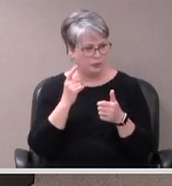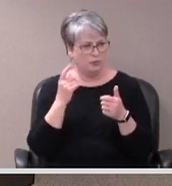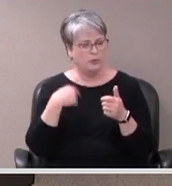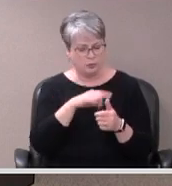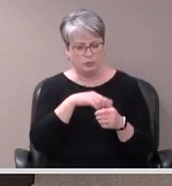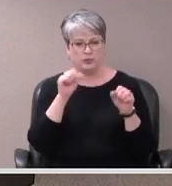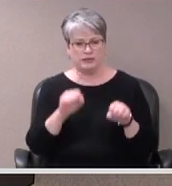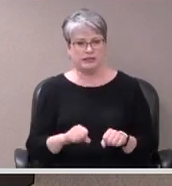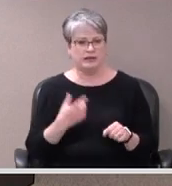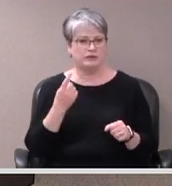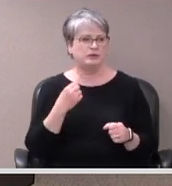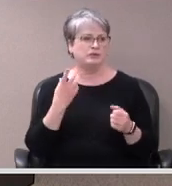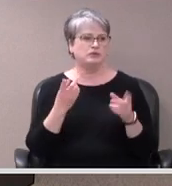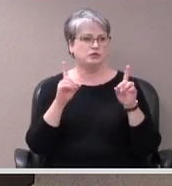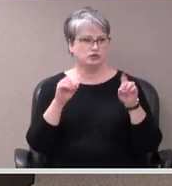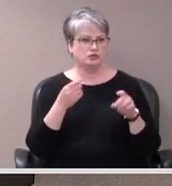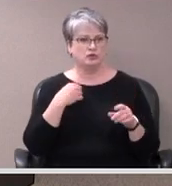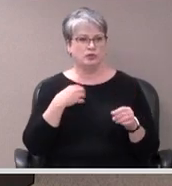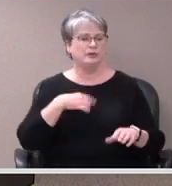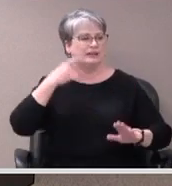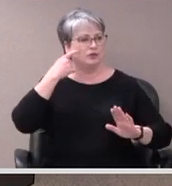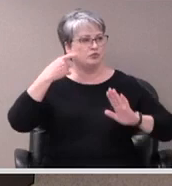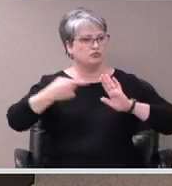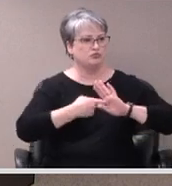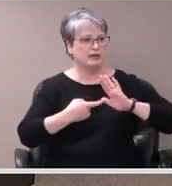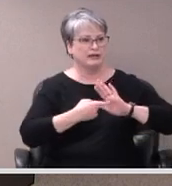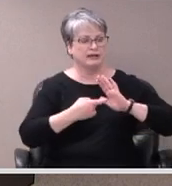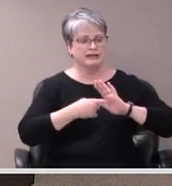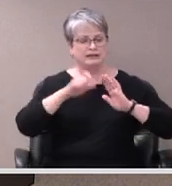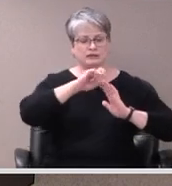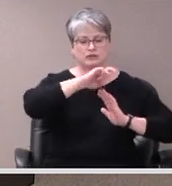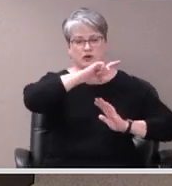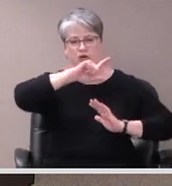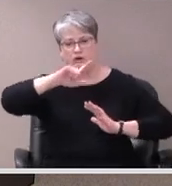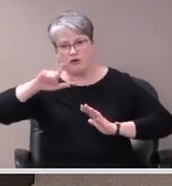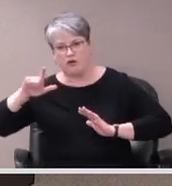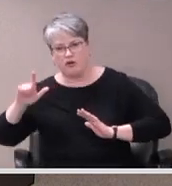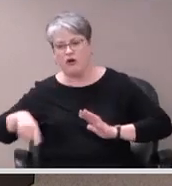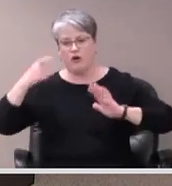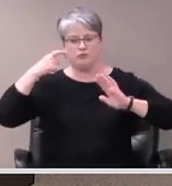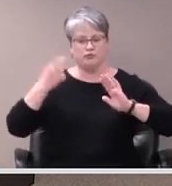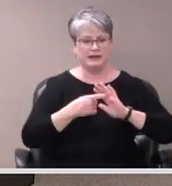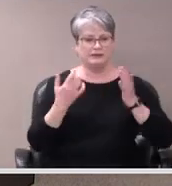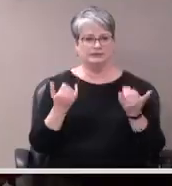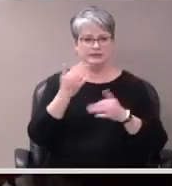We all need to stand up and recognize all the recognitions for this evening.